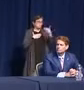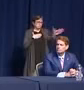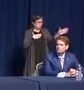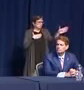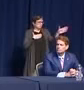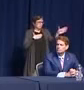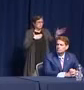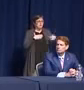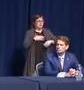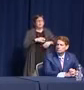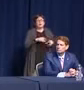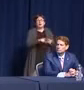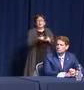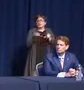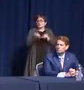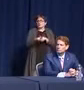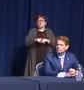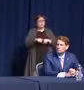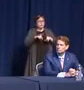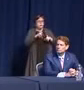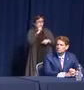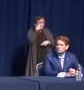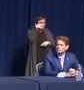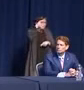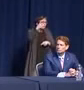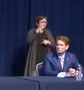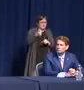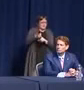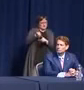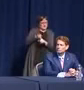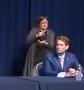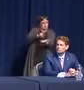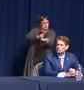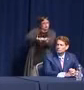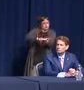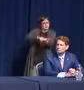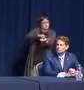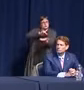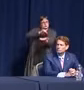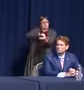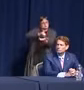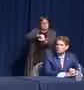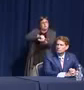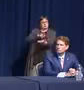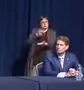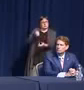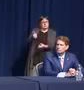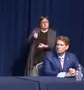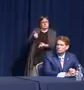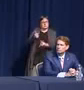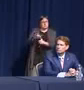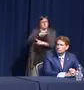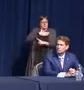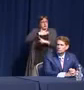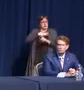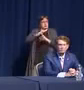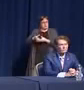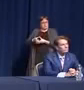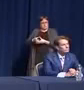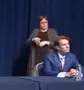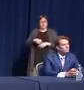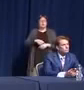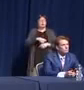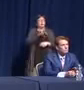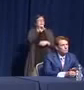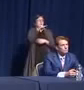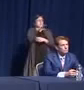will be completed by healthcare workers, part of my team. We have worked out with FEMA that the specimen collections will